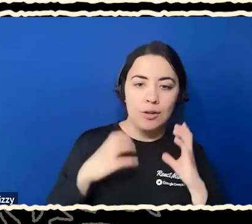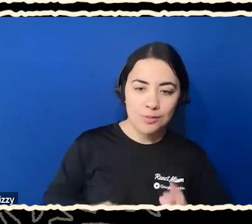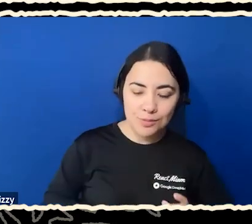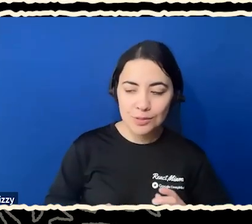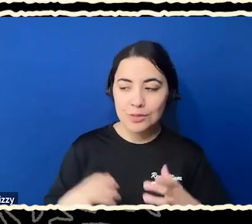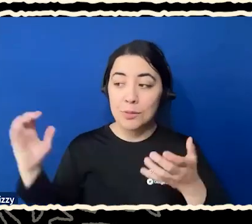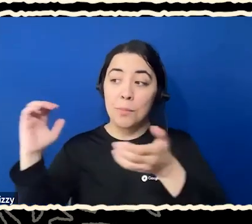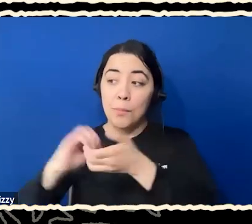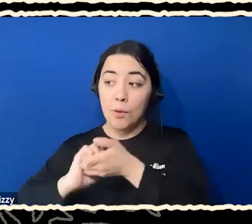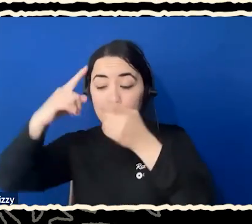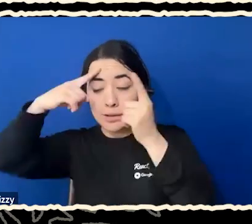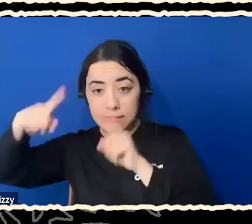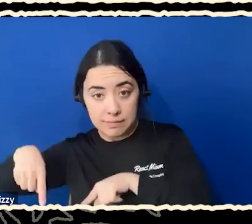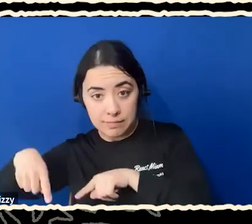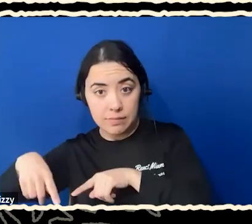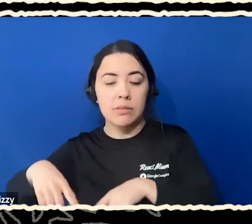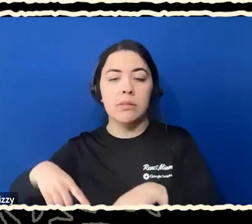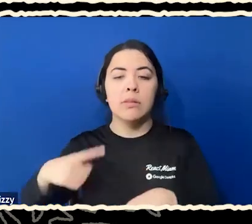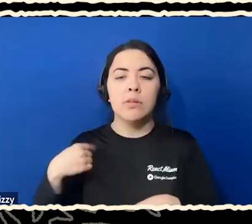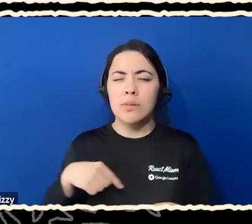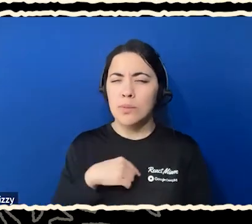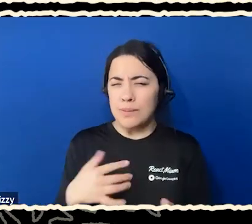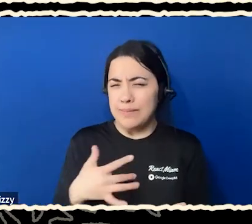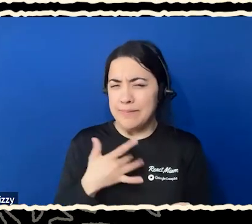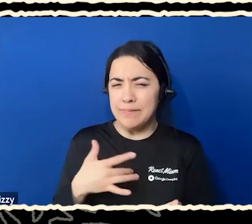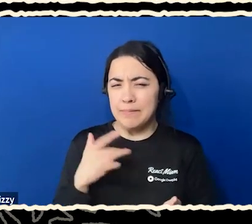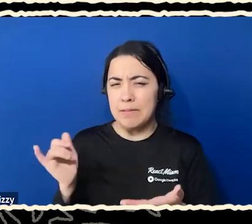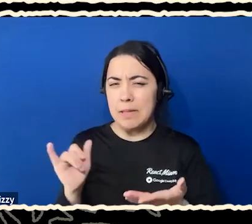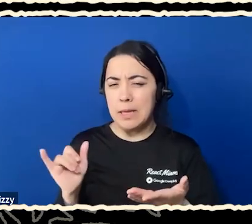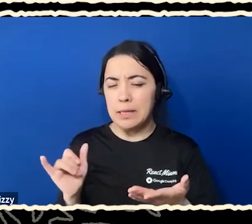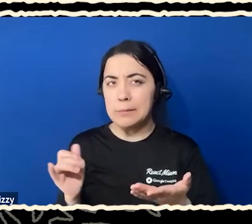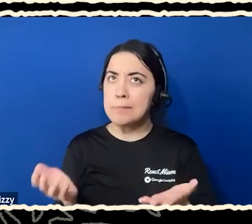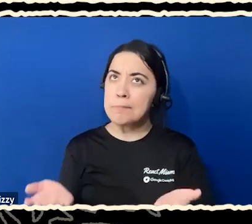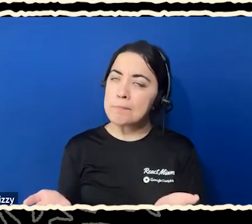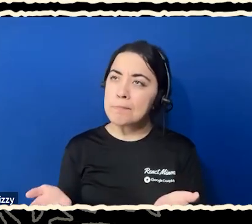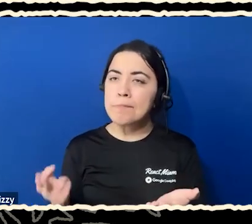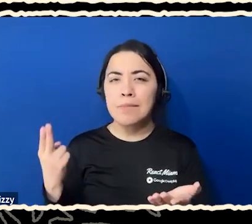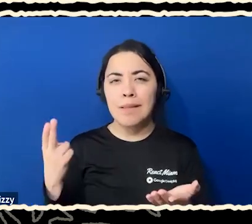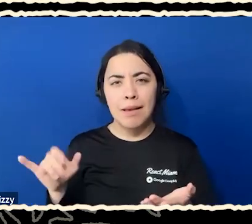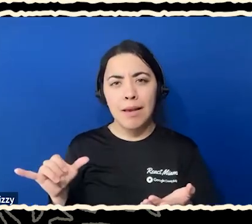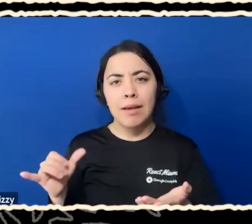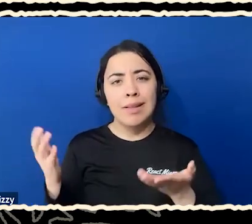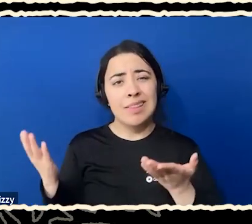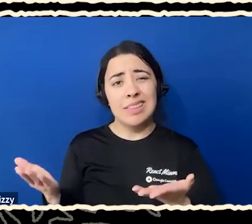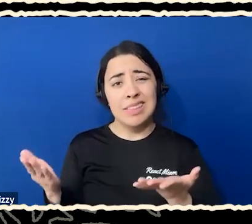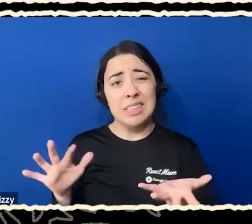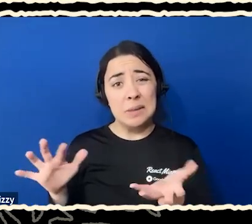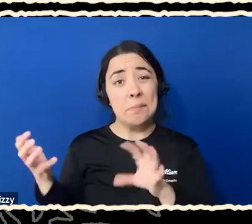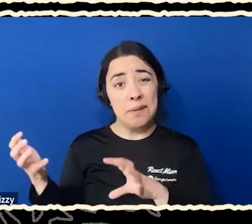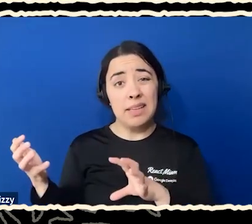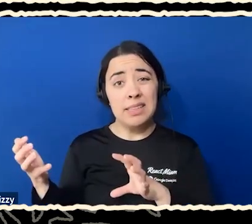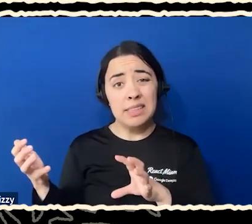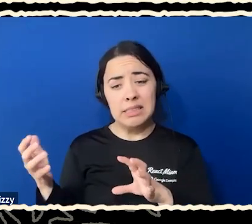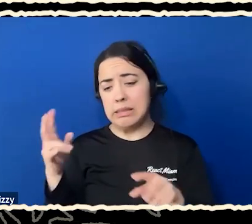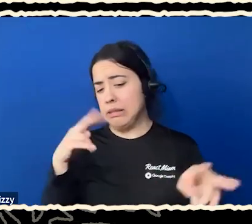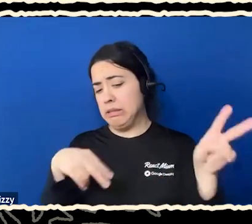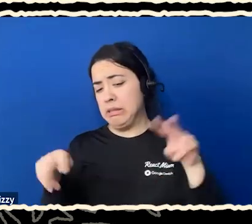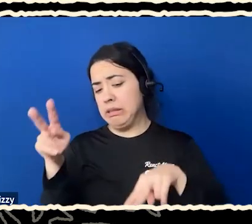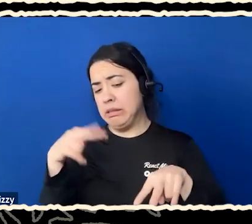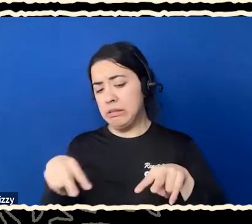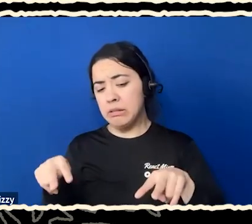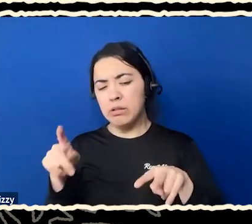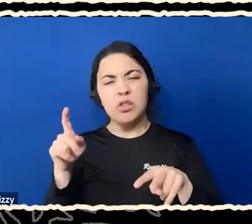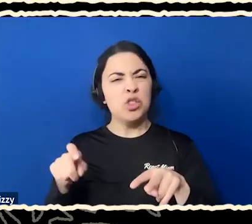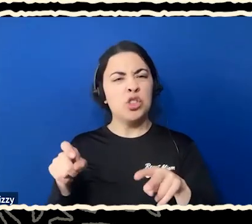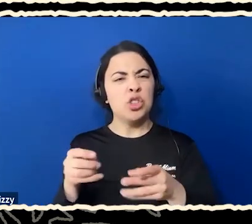So we felt like, hey, this is a mess. We should